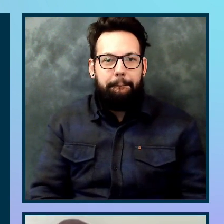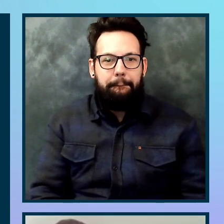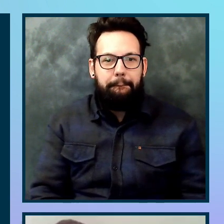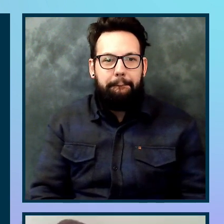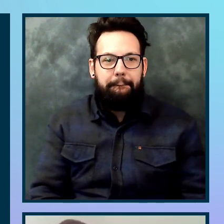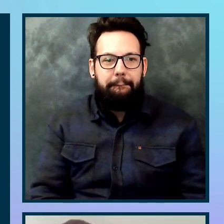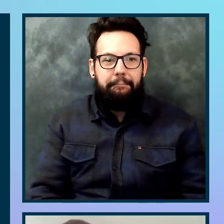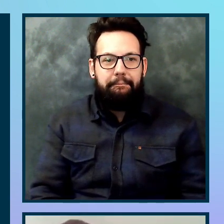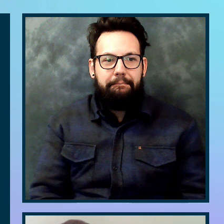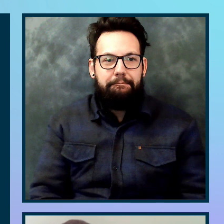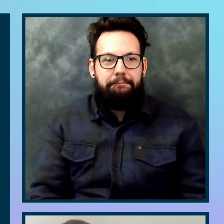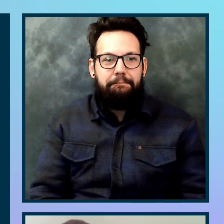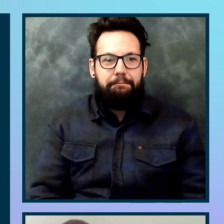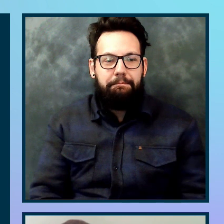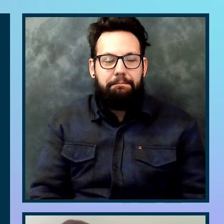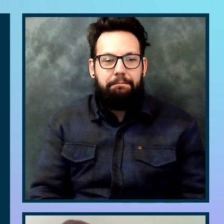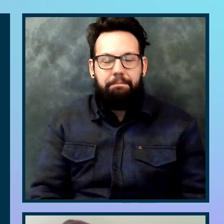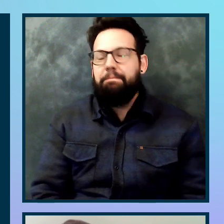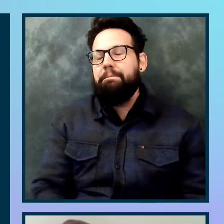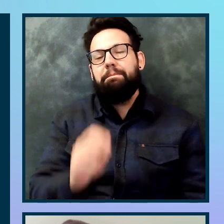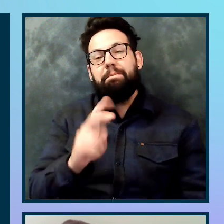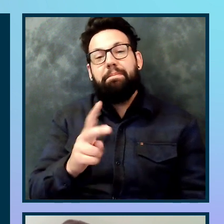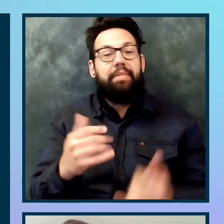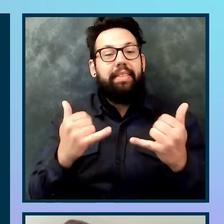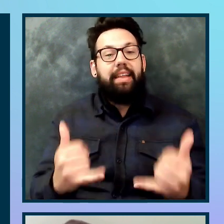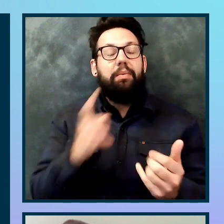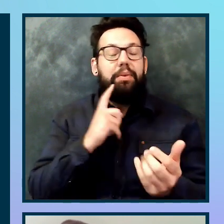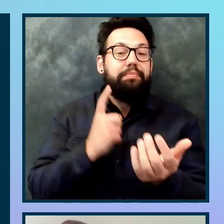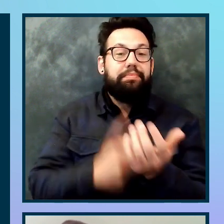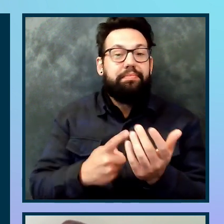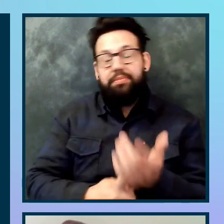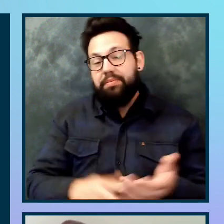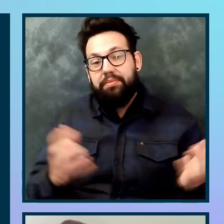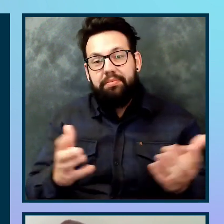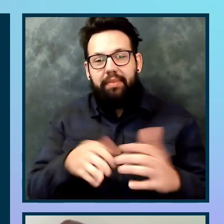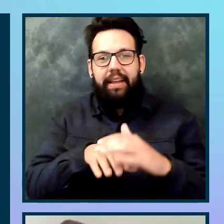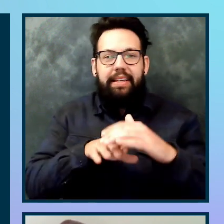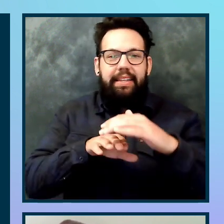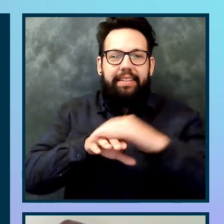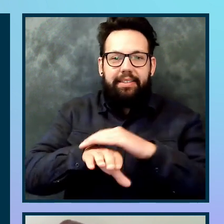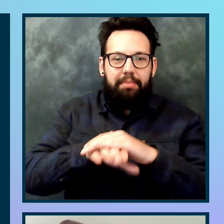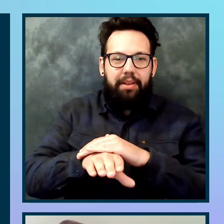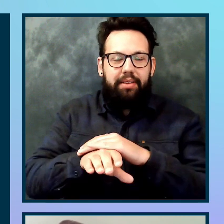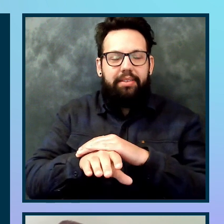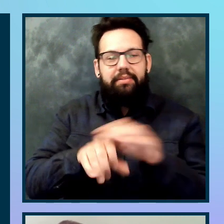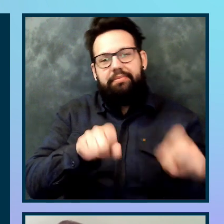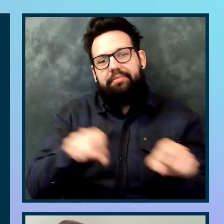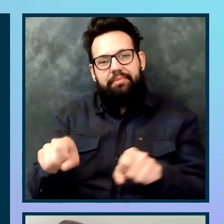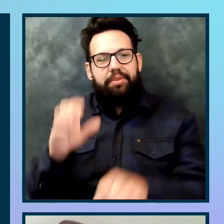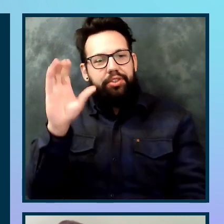So finally, I'll talk to you guys about the accessible search. So this is a search that we see in our